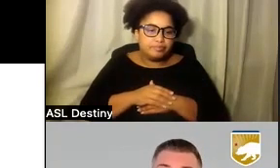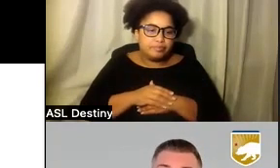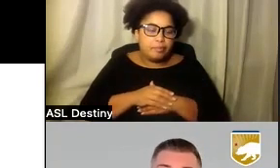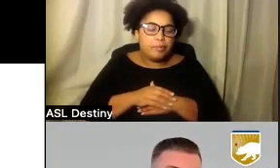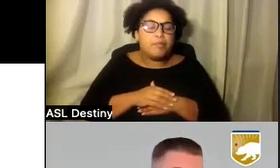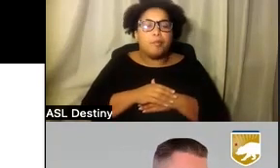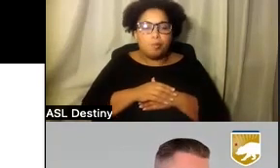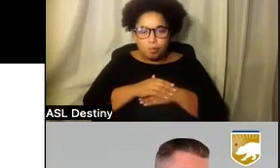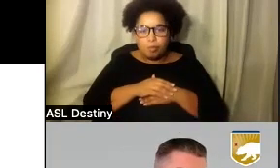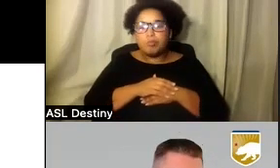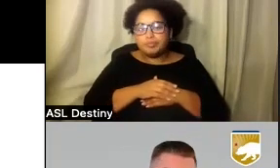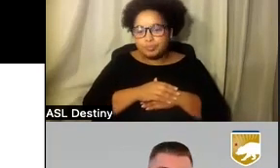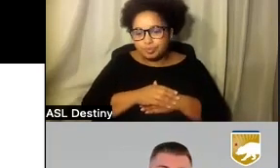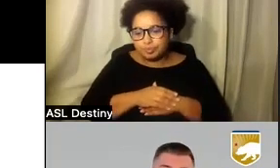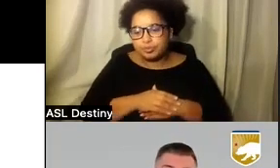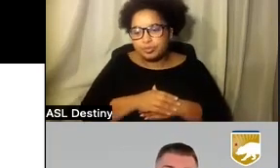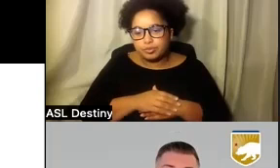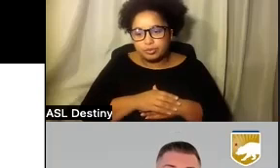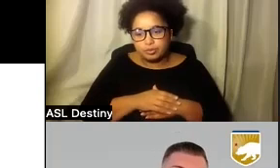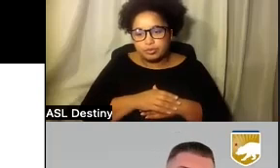So another